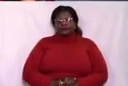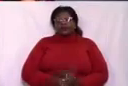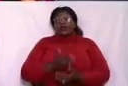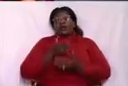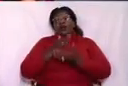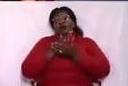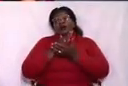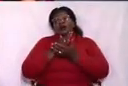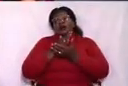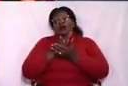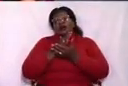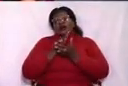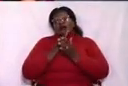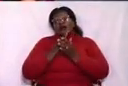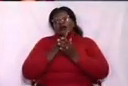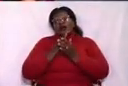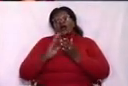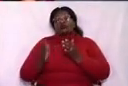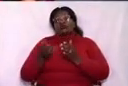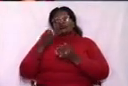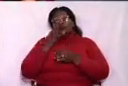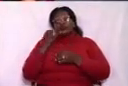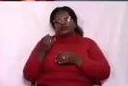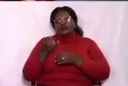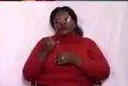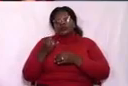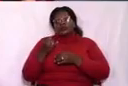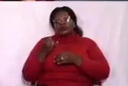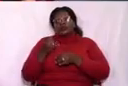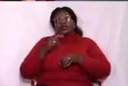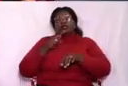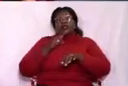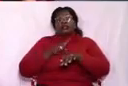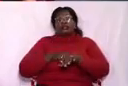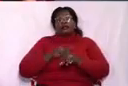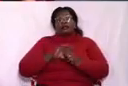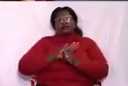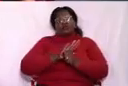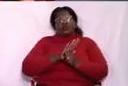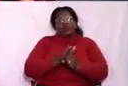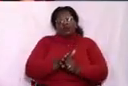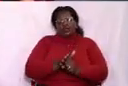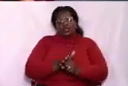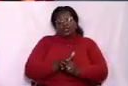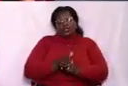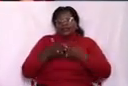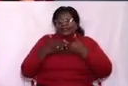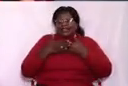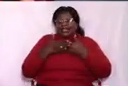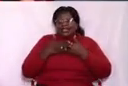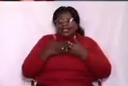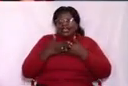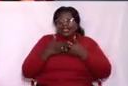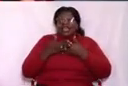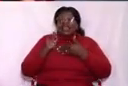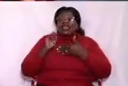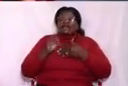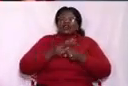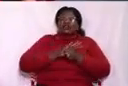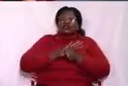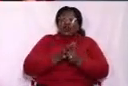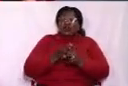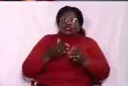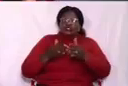Salmi, I just want to let you know that after COVID packs its bags, soon after that, we'll make something